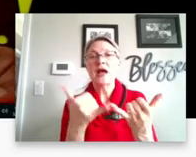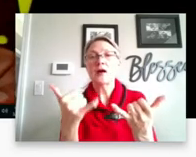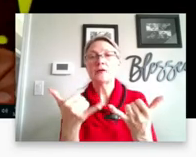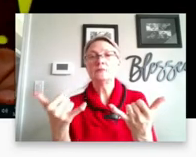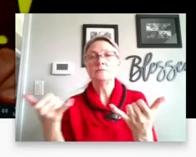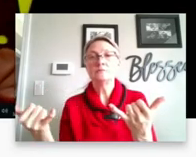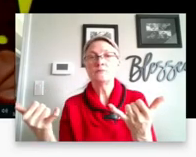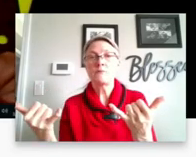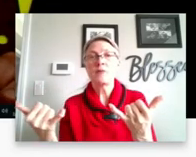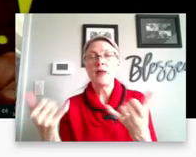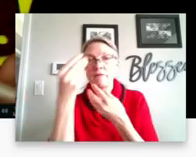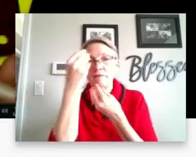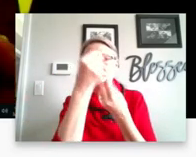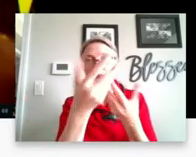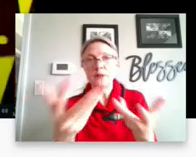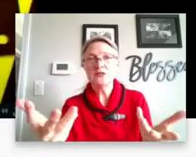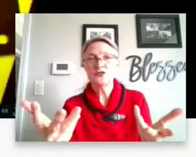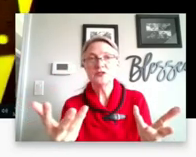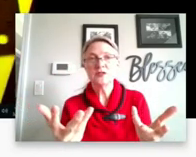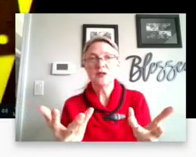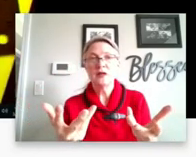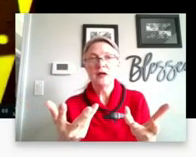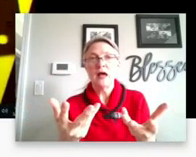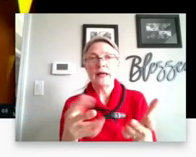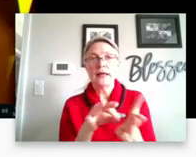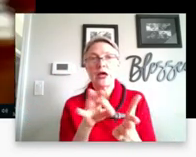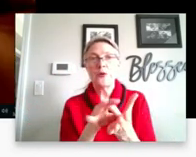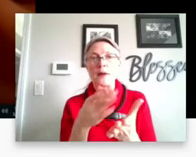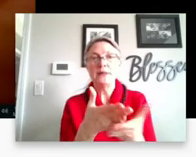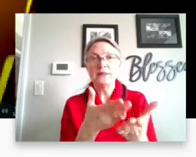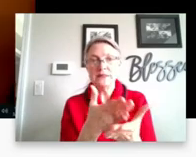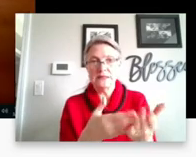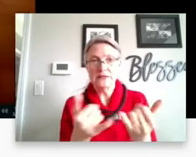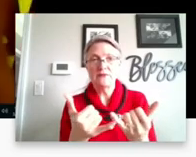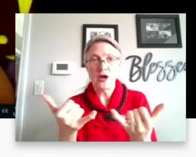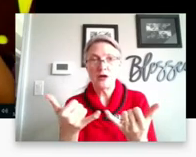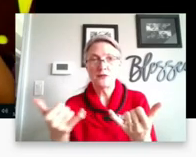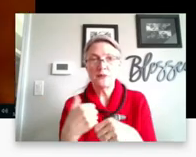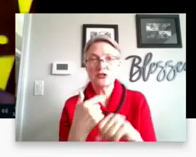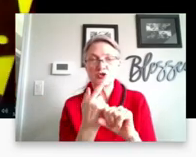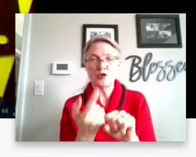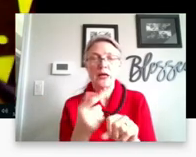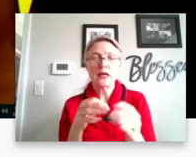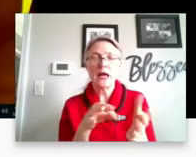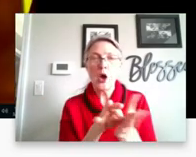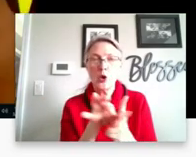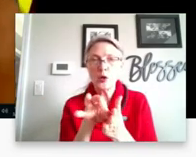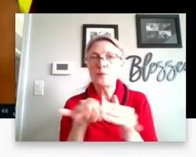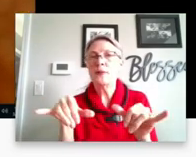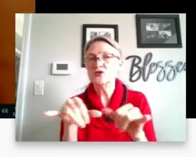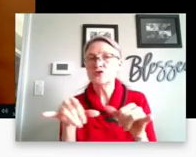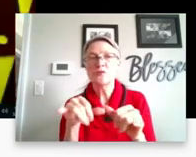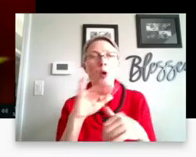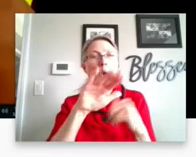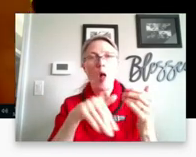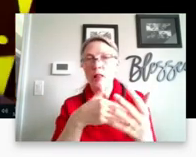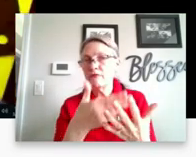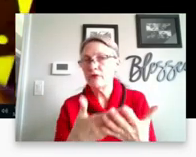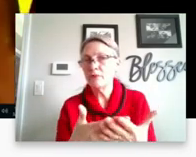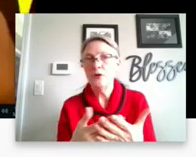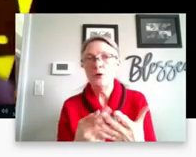of information here. And if I want to just double check, I can count to make sure that I had 8 pieces of yarn to make sure I didn't miss anything. So I've got 1,